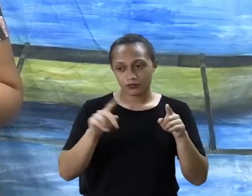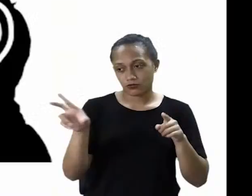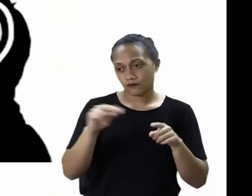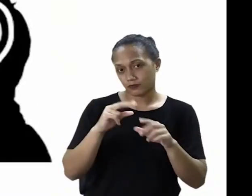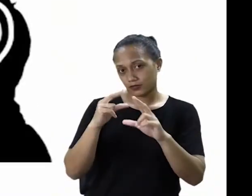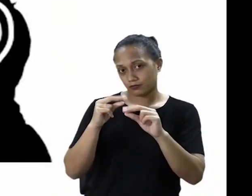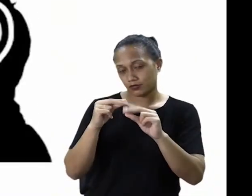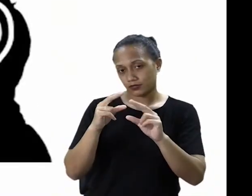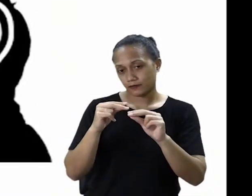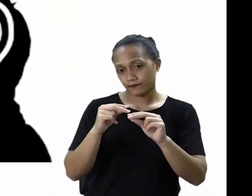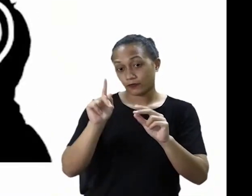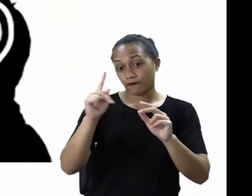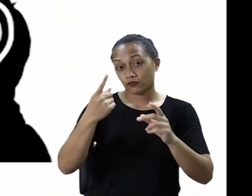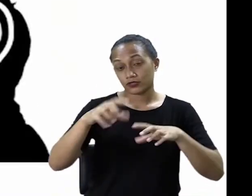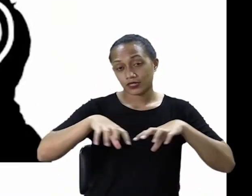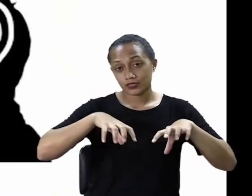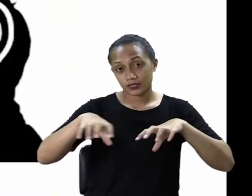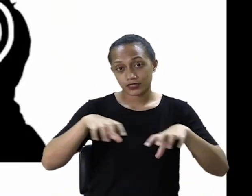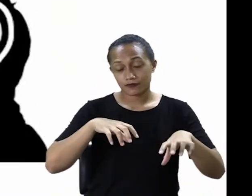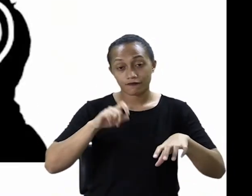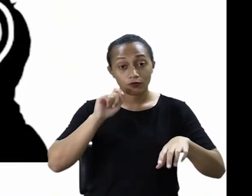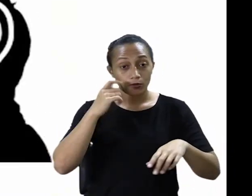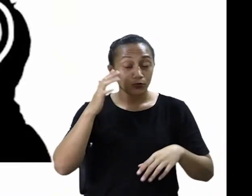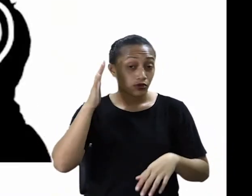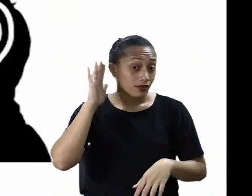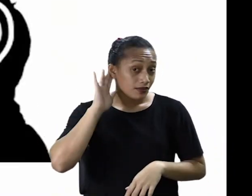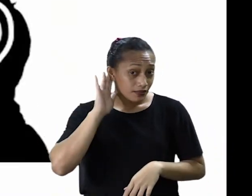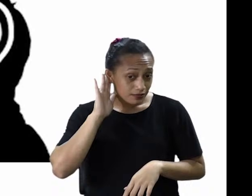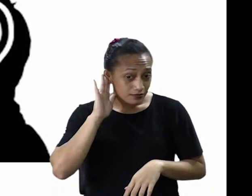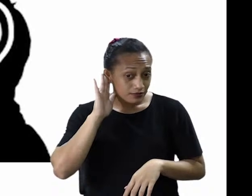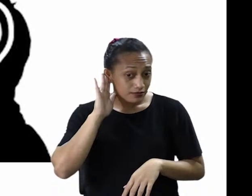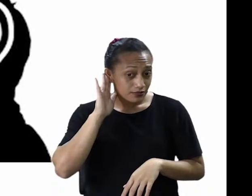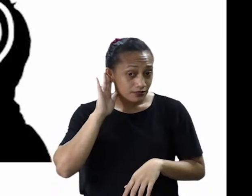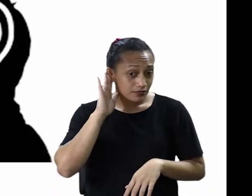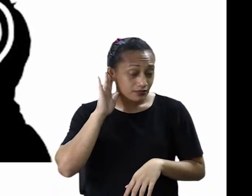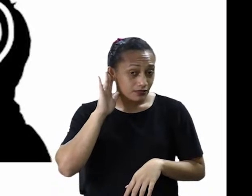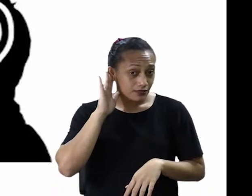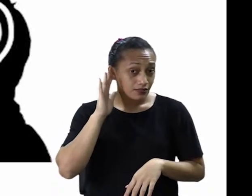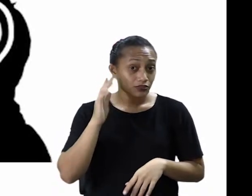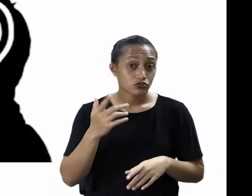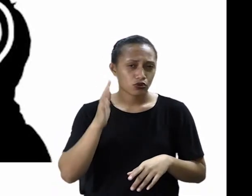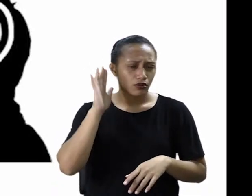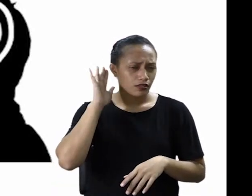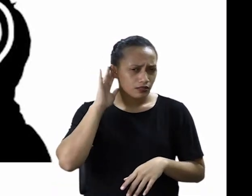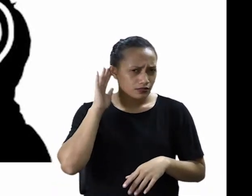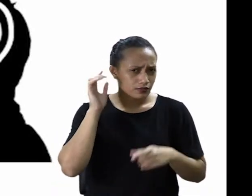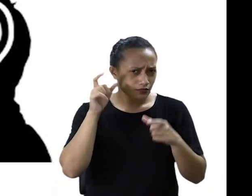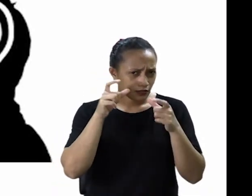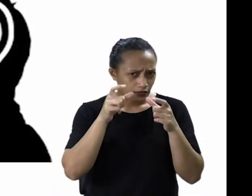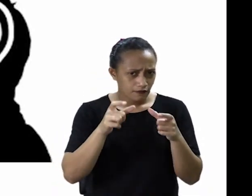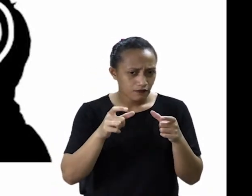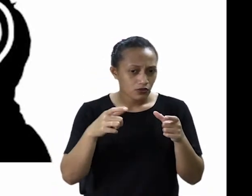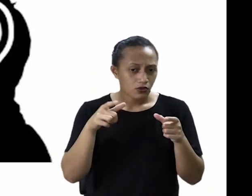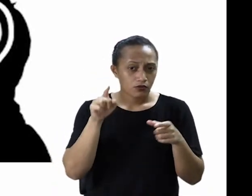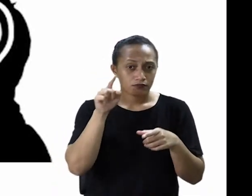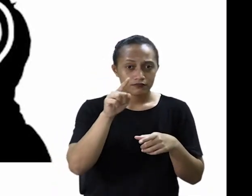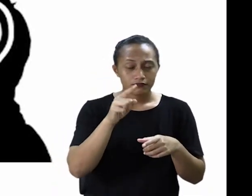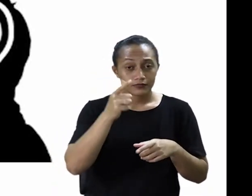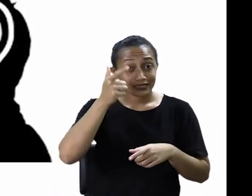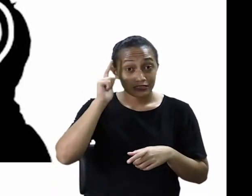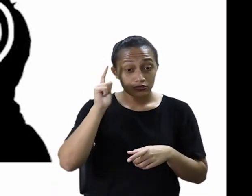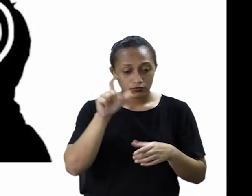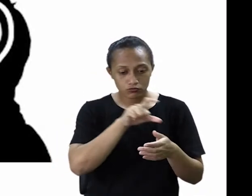speaker. Our first activity will be a listening comprehension. Now listen carefully while I read out